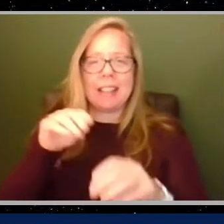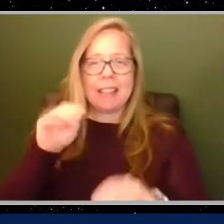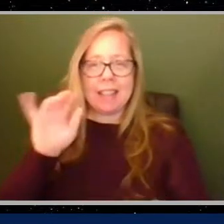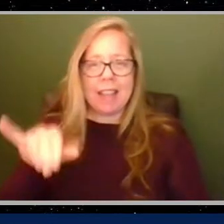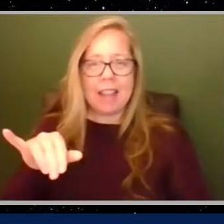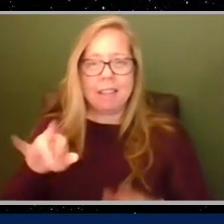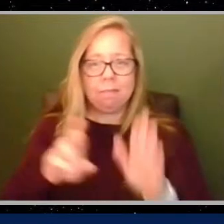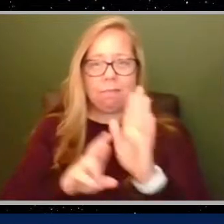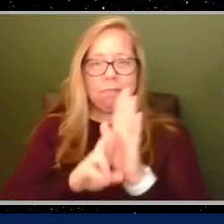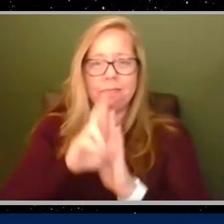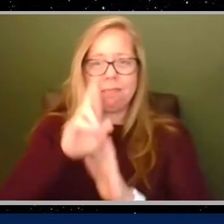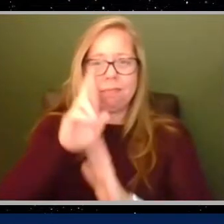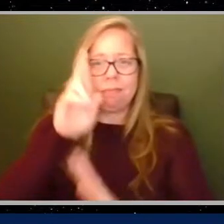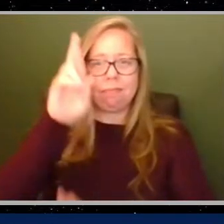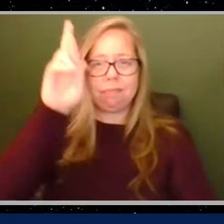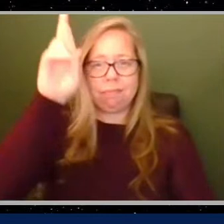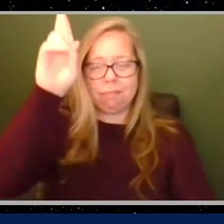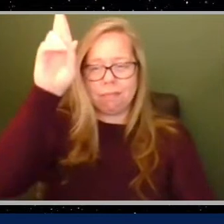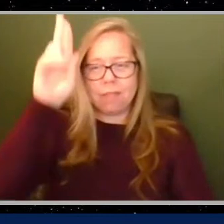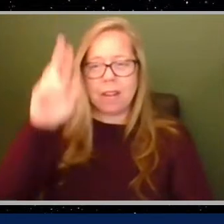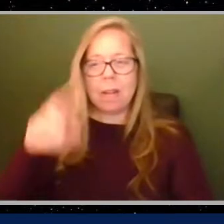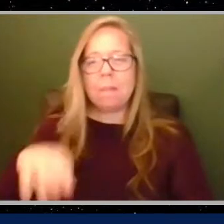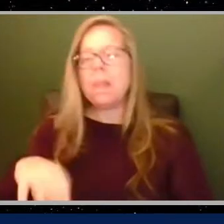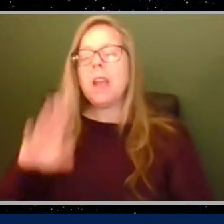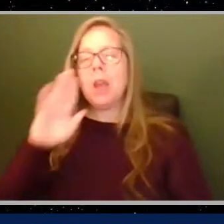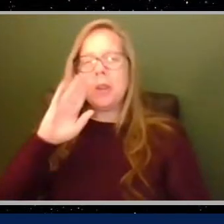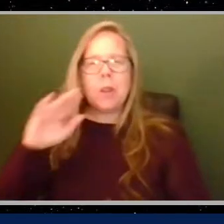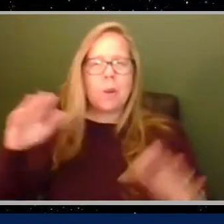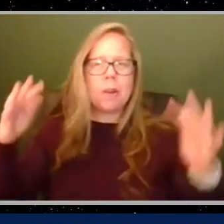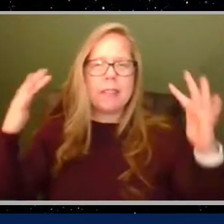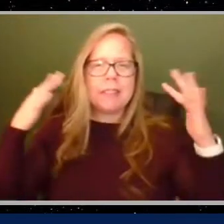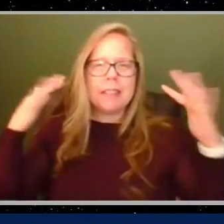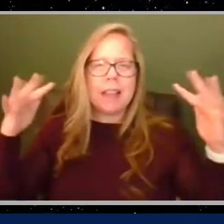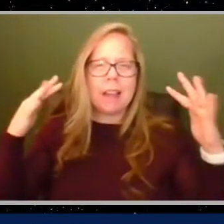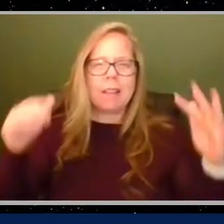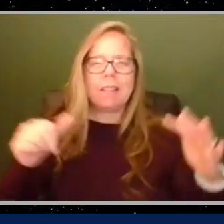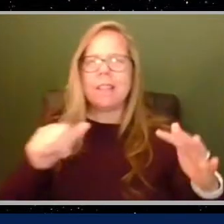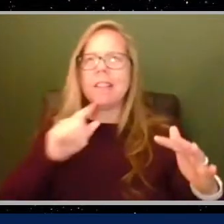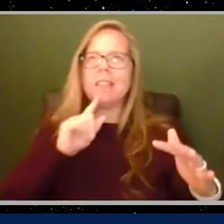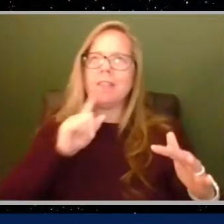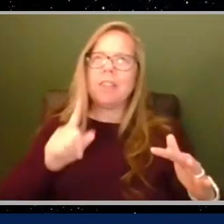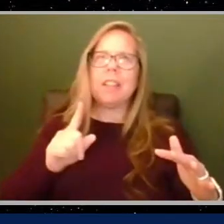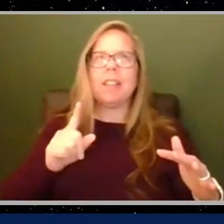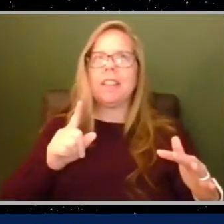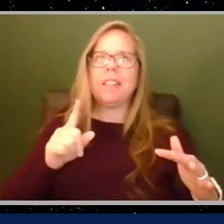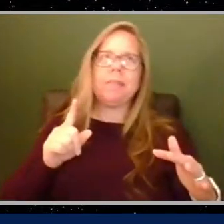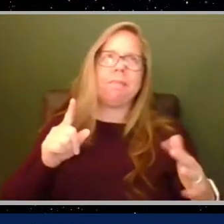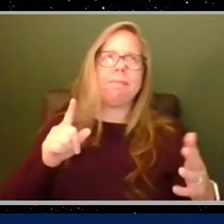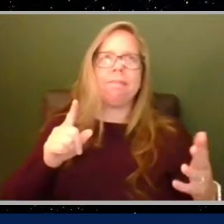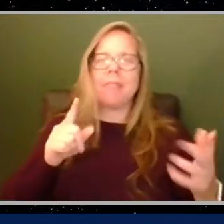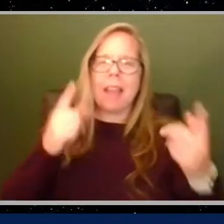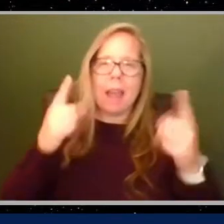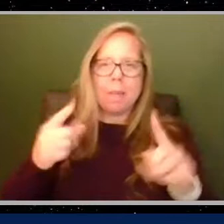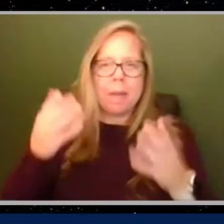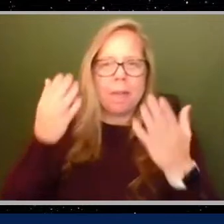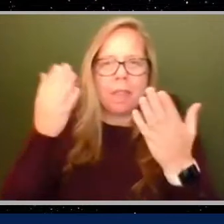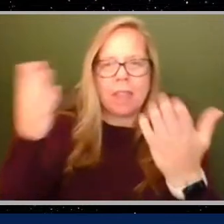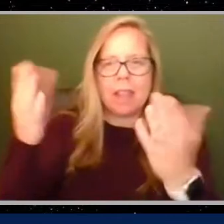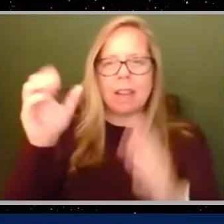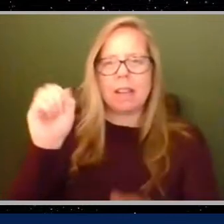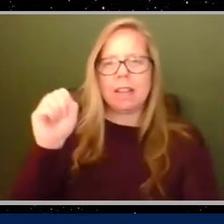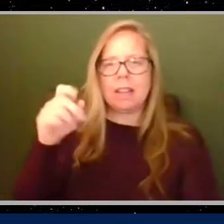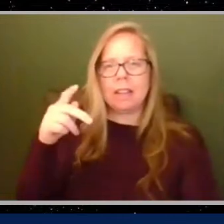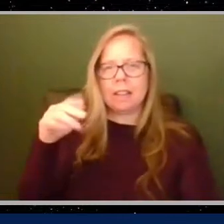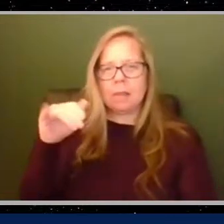had its own atmosphere because, sound doesn't necessarily exist in space. But you can go to, I believe,